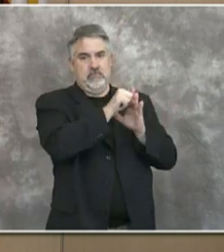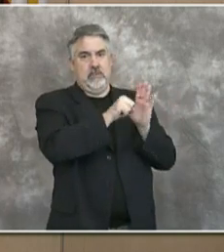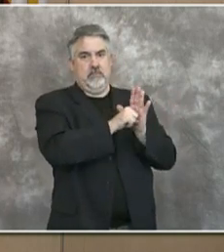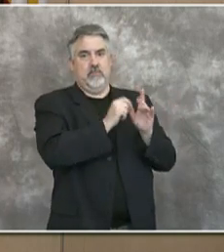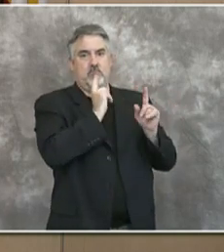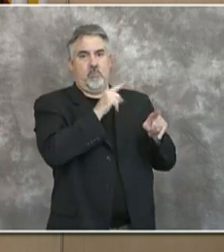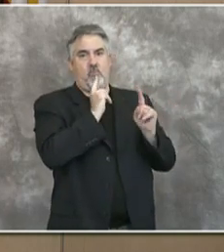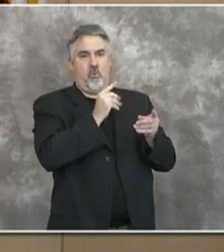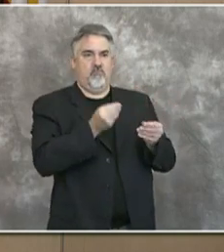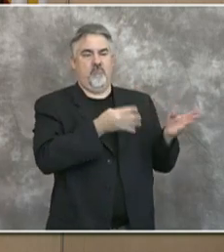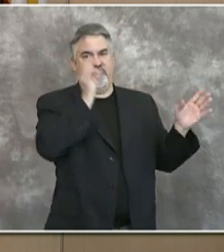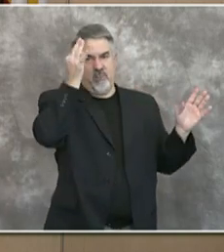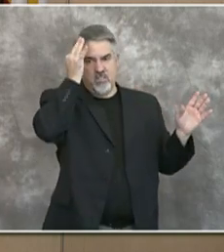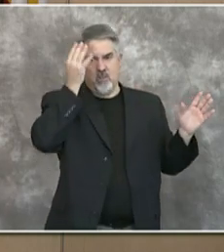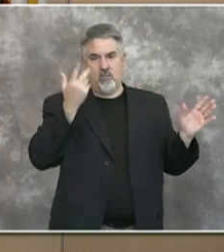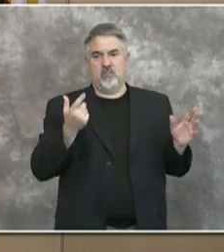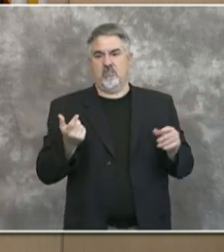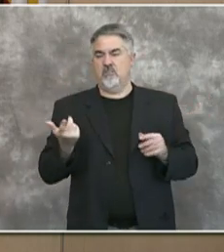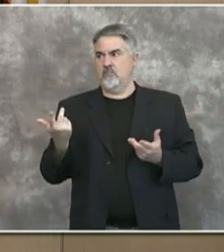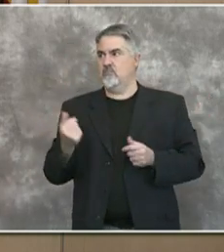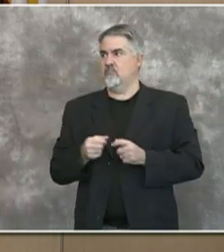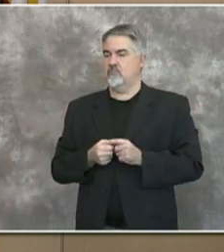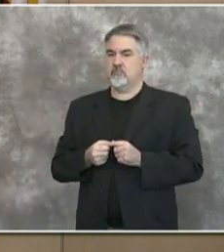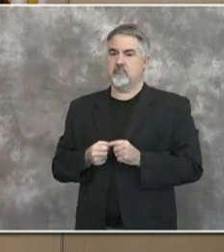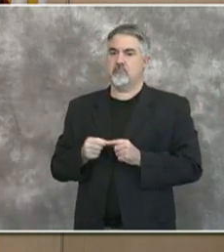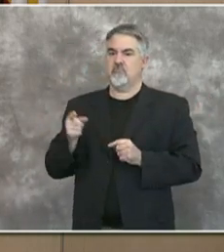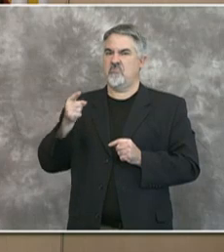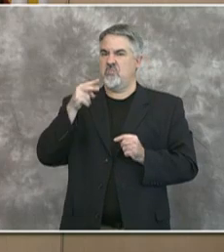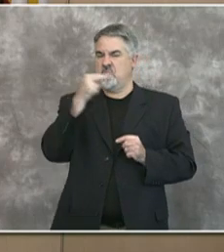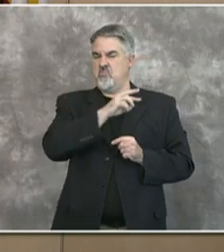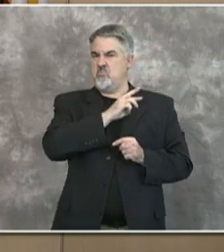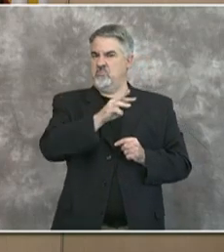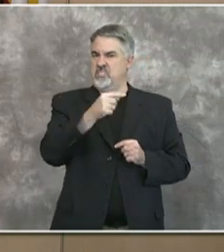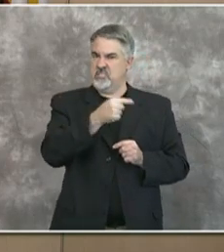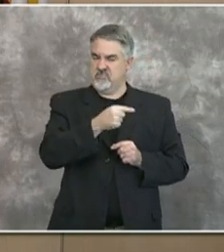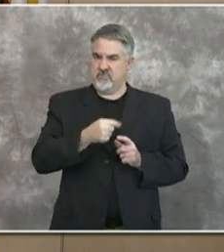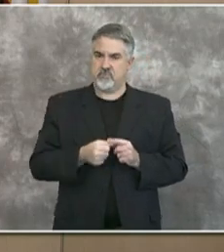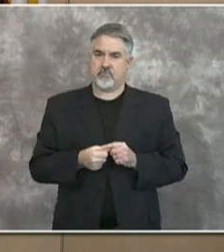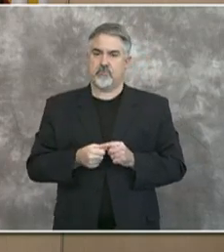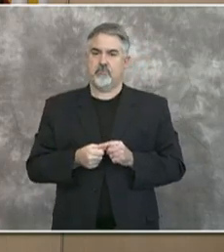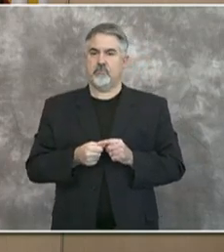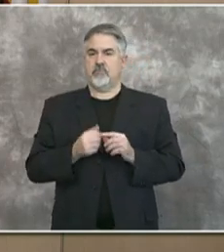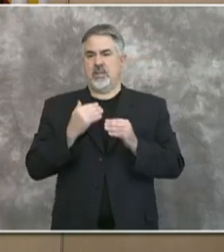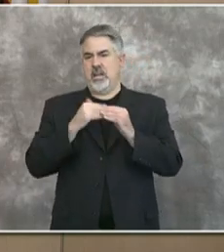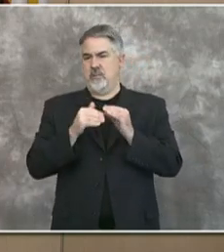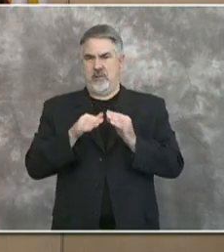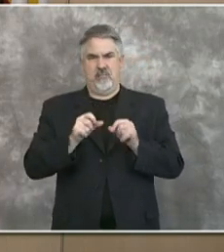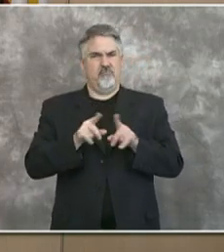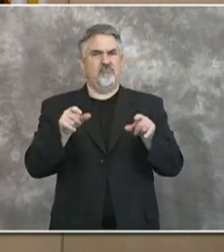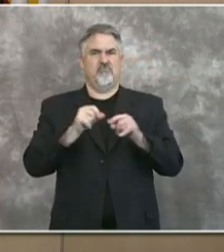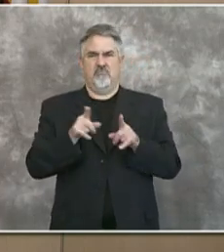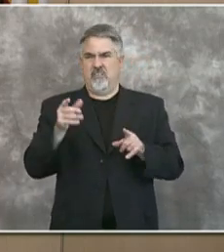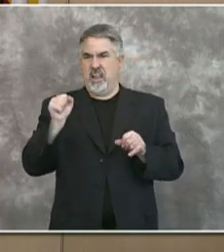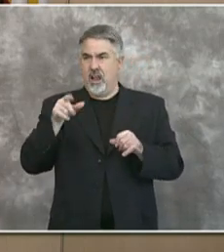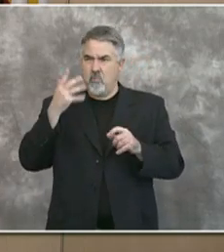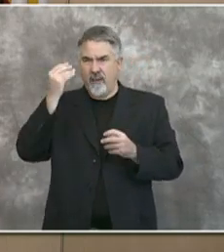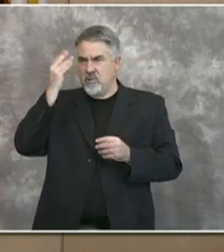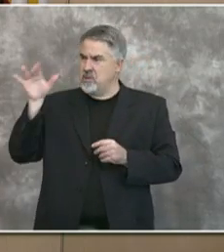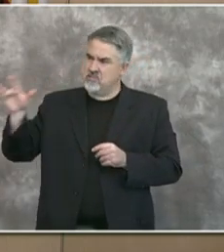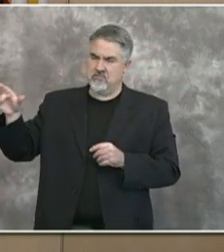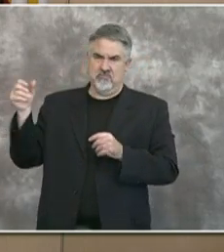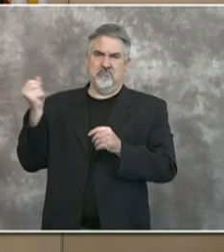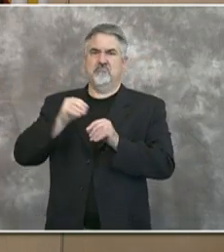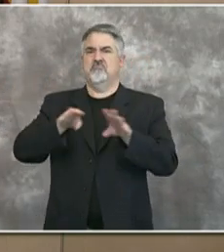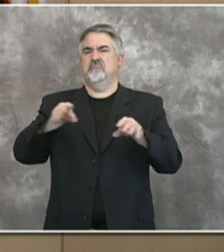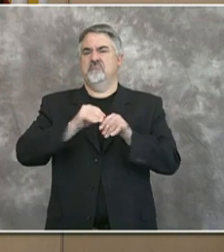on the state's website. We have sent that email address out before, and we can send that out again after this